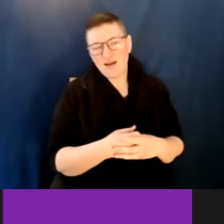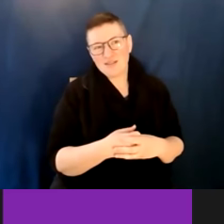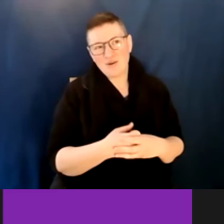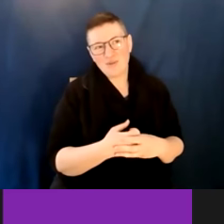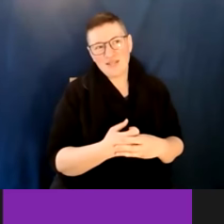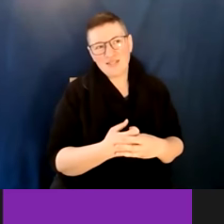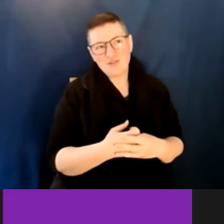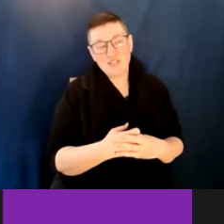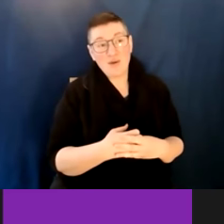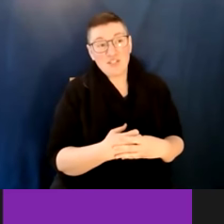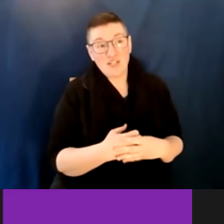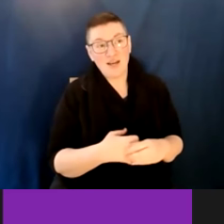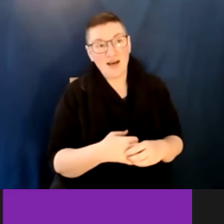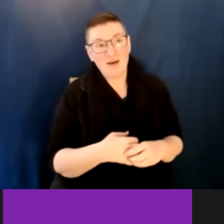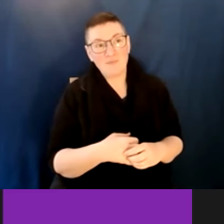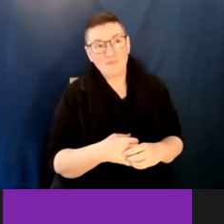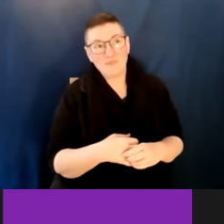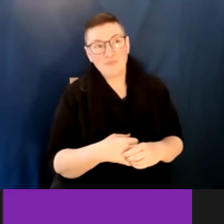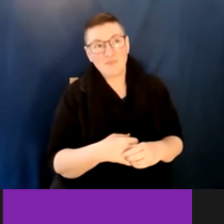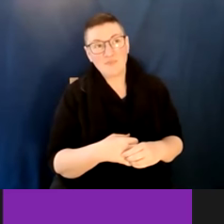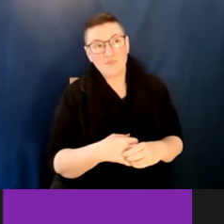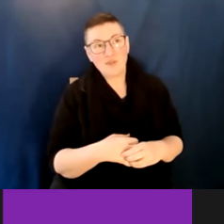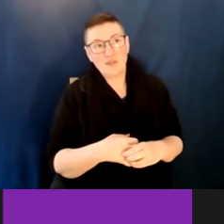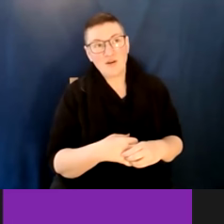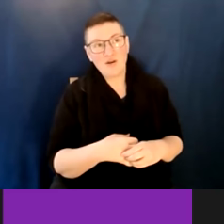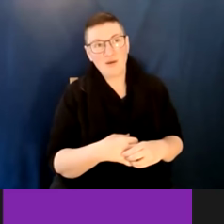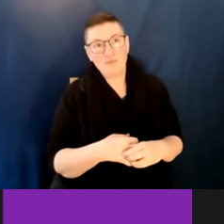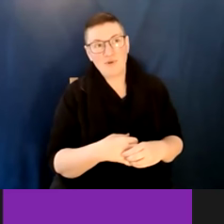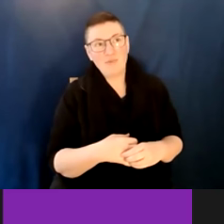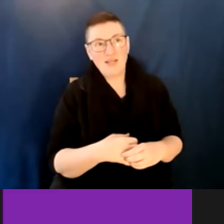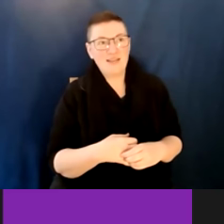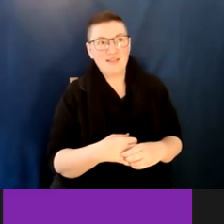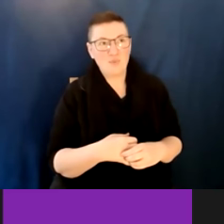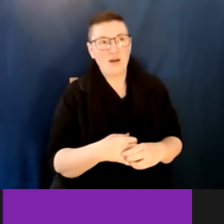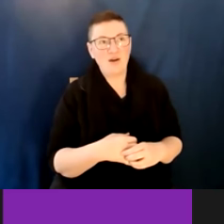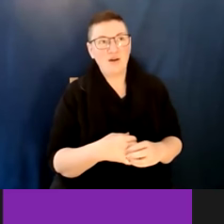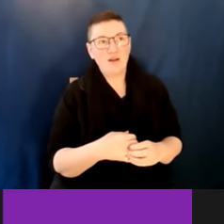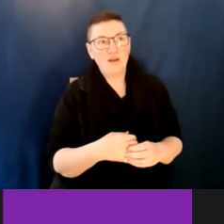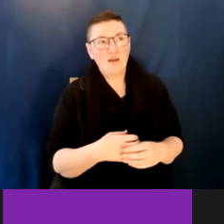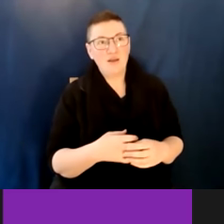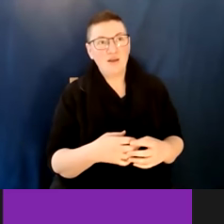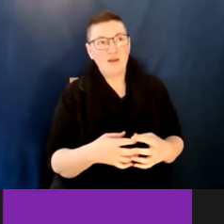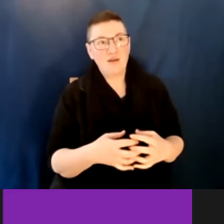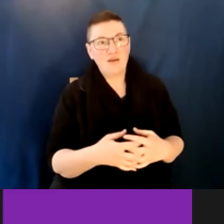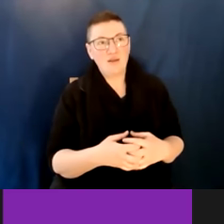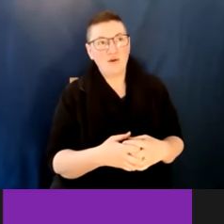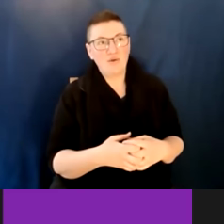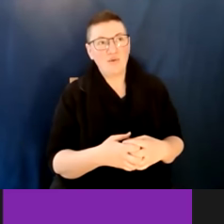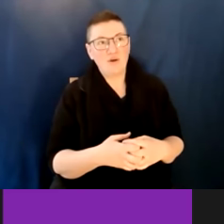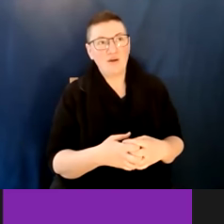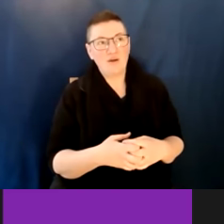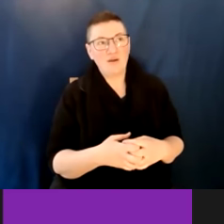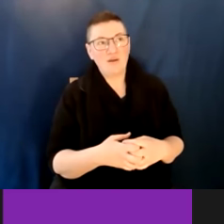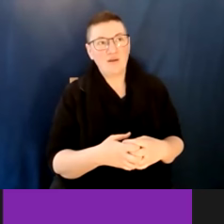So that's an interesting question. There are probably cases where, you